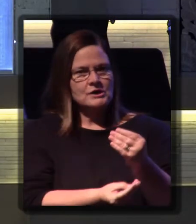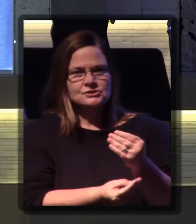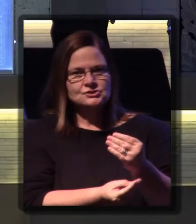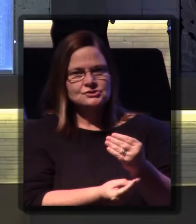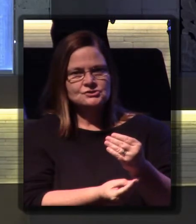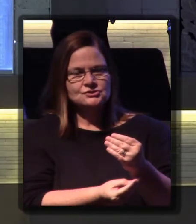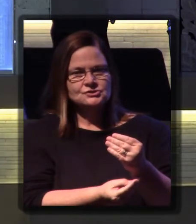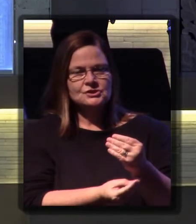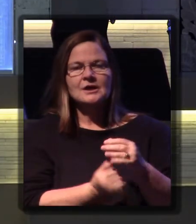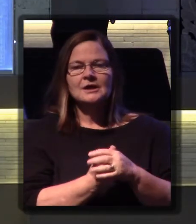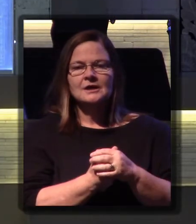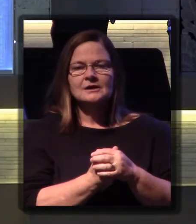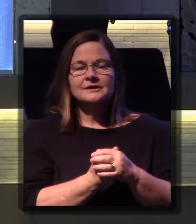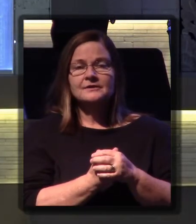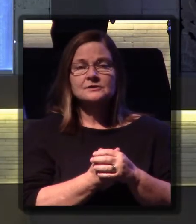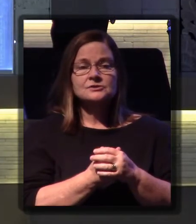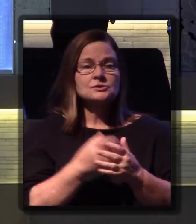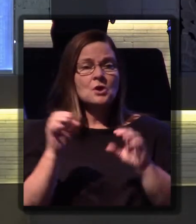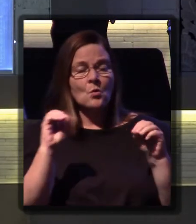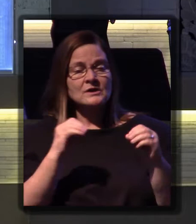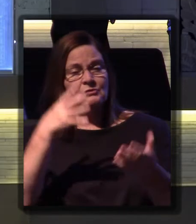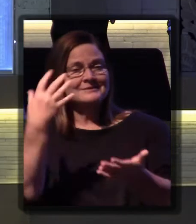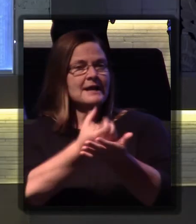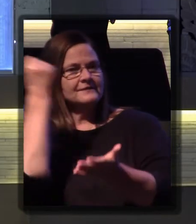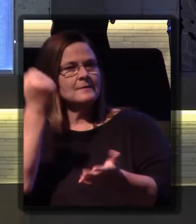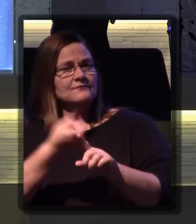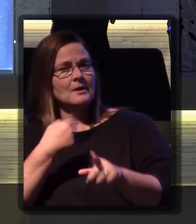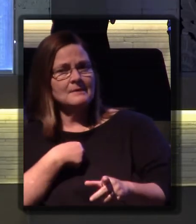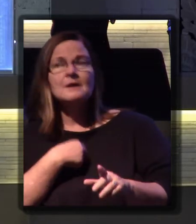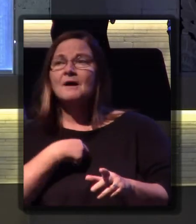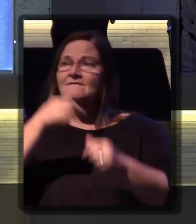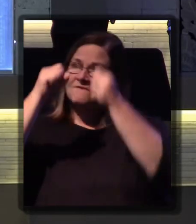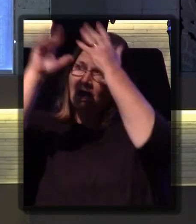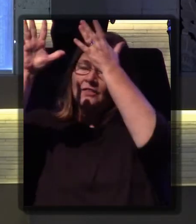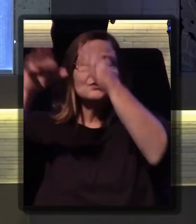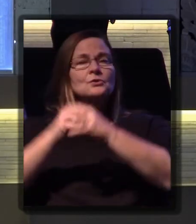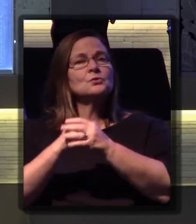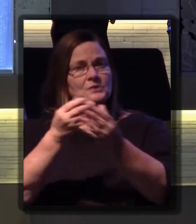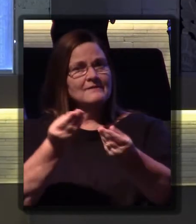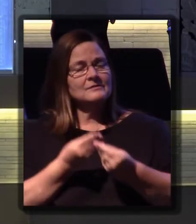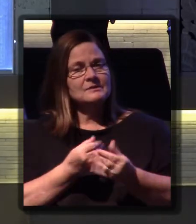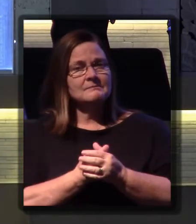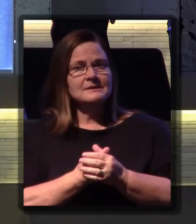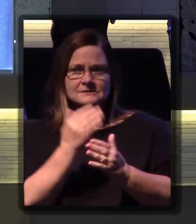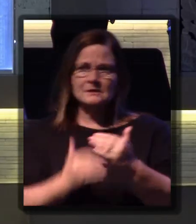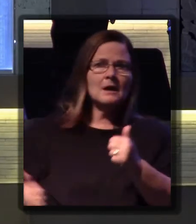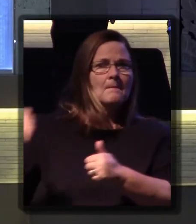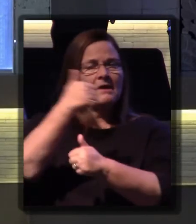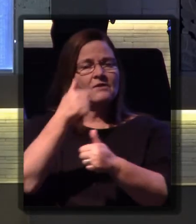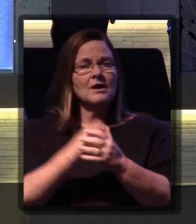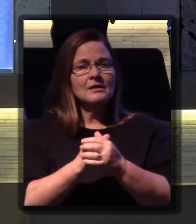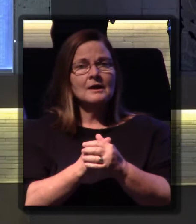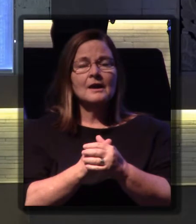them eternal life, and they will never perish. Neither shall anyone snatch